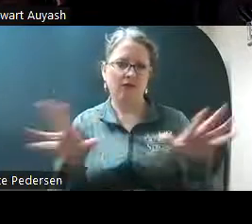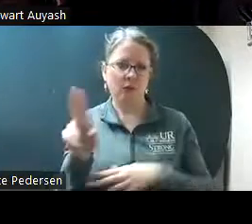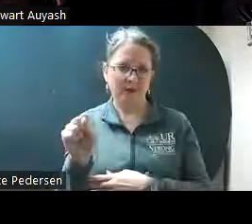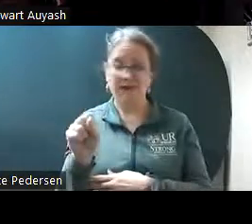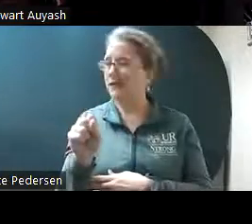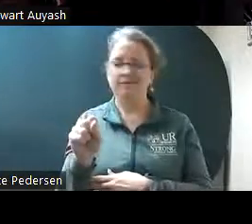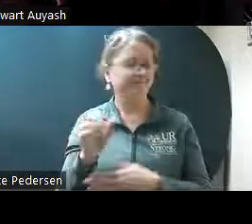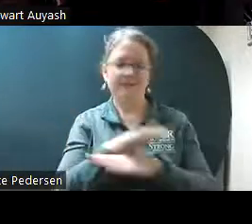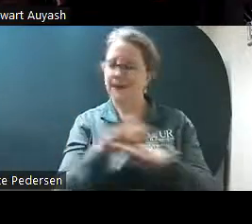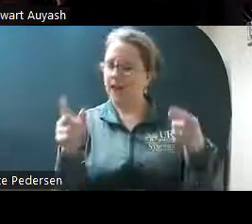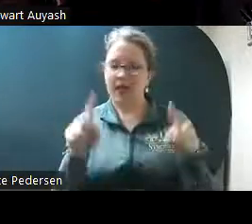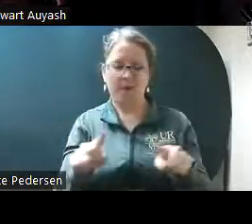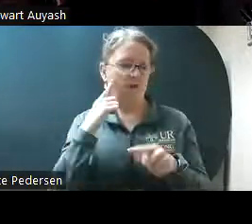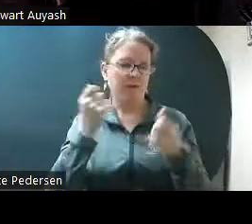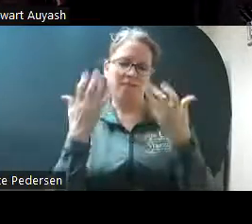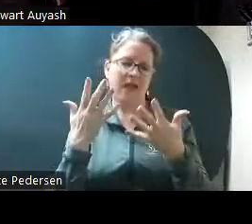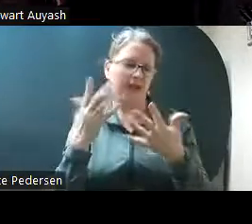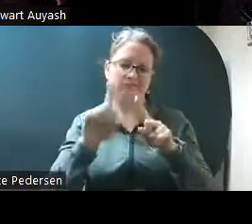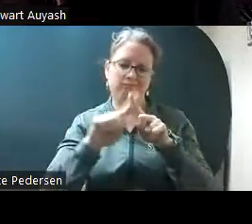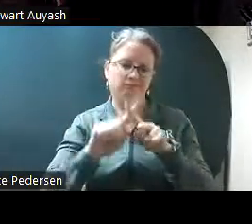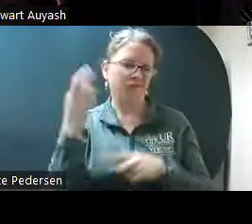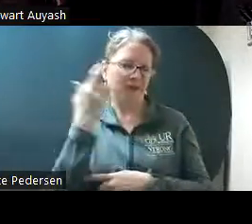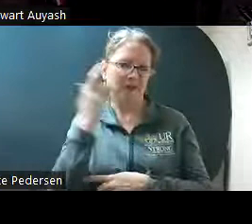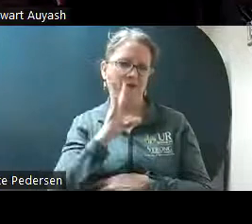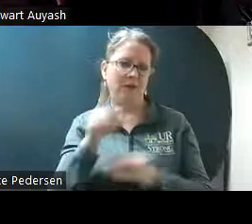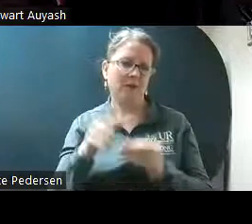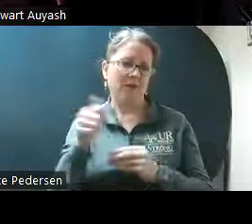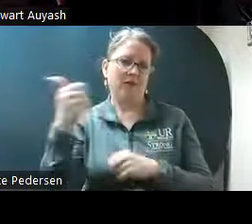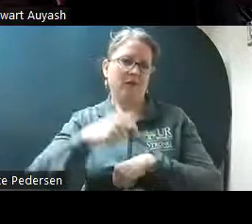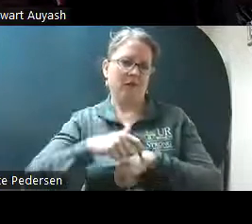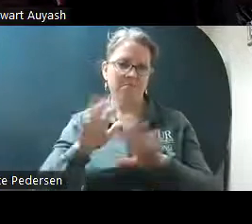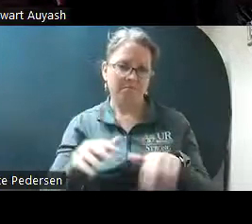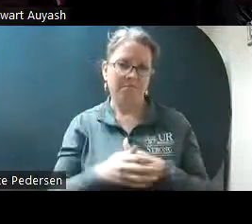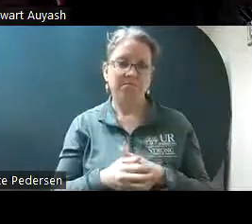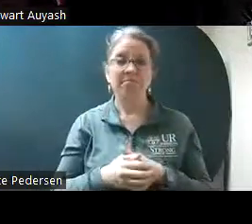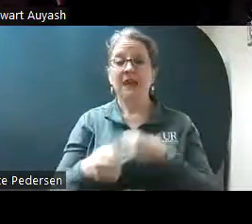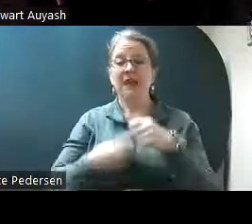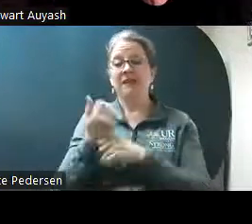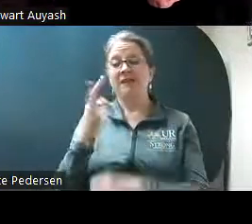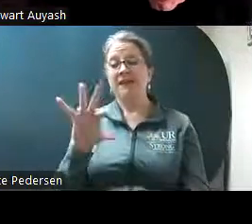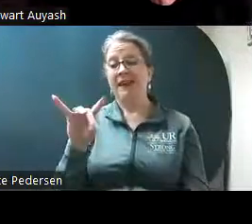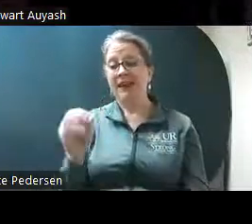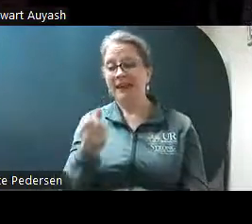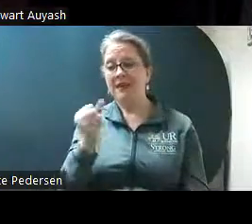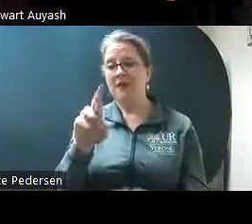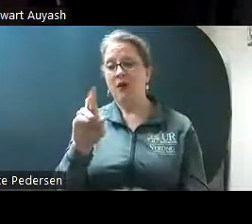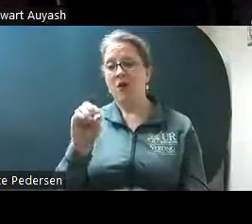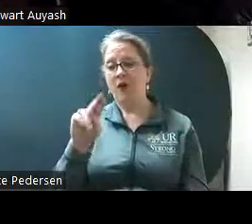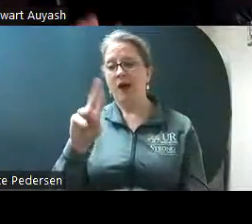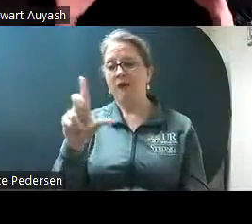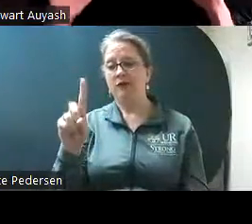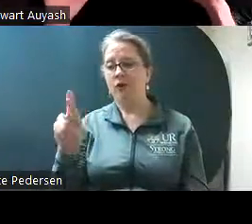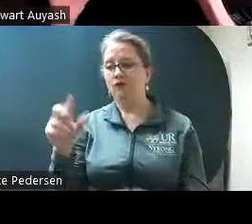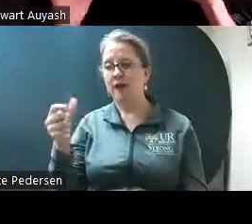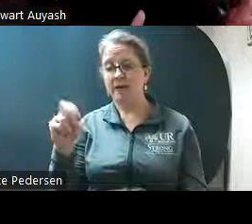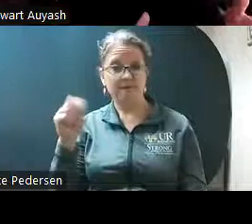a lot of detailed reasons that we can talk about later. So in 1980s, with Ronald Reagan as president, the plan was just